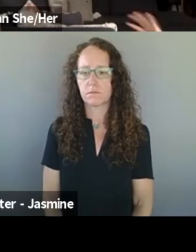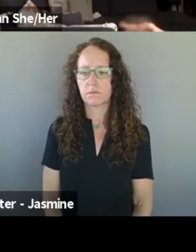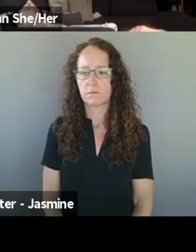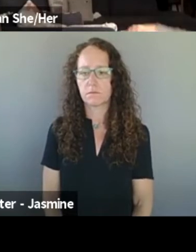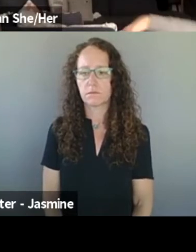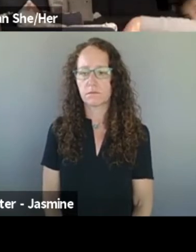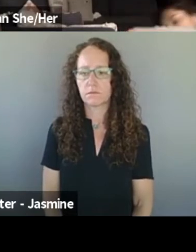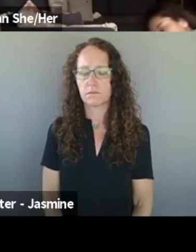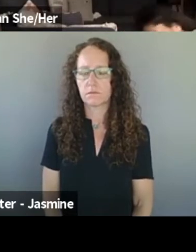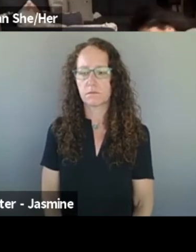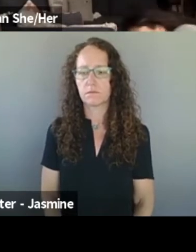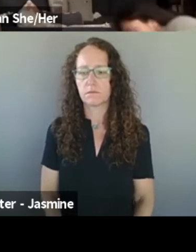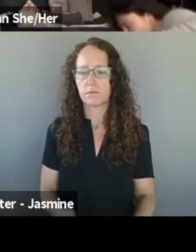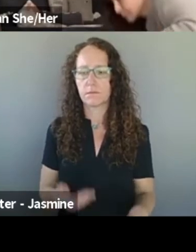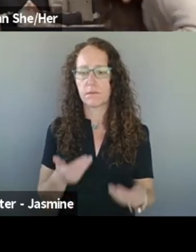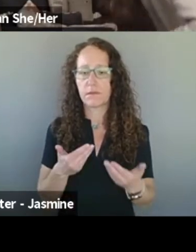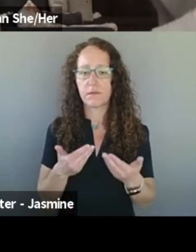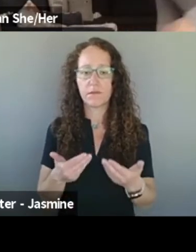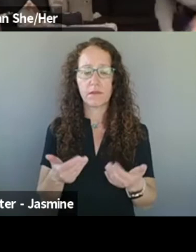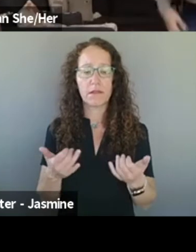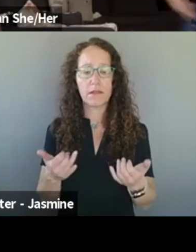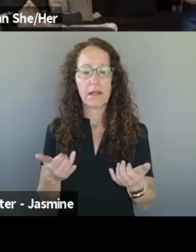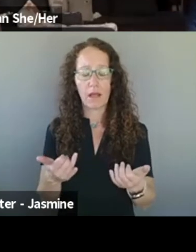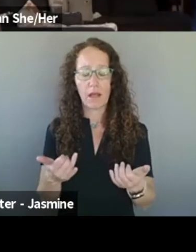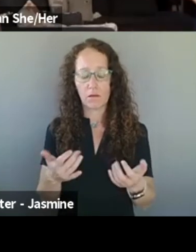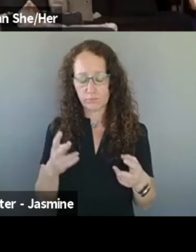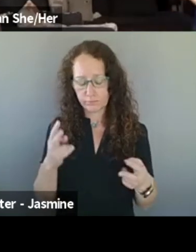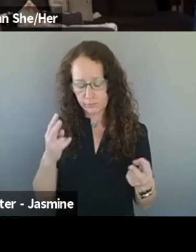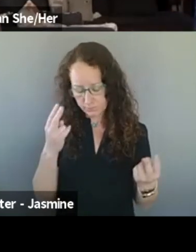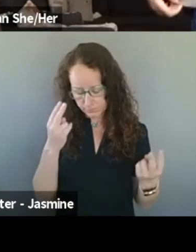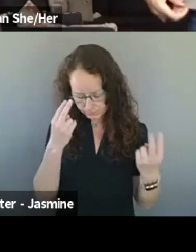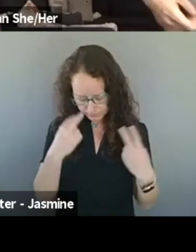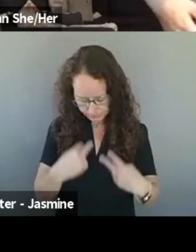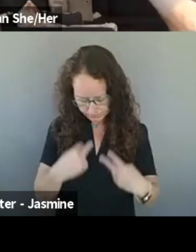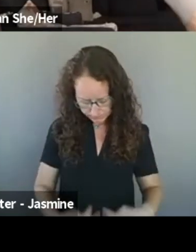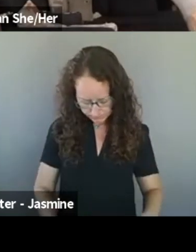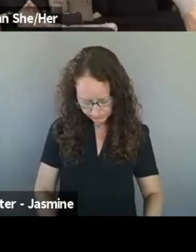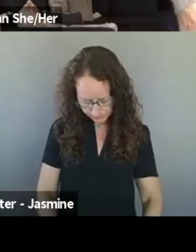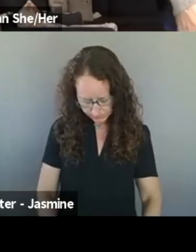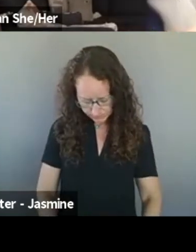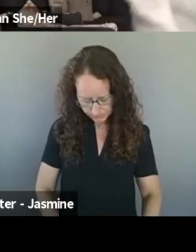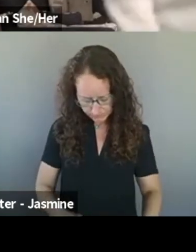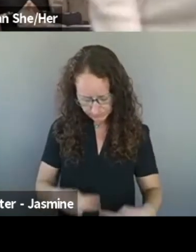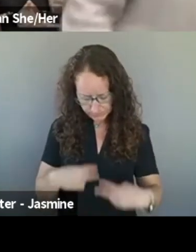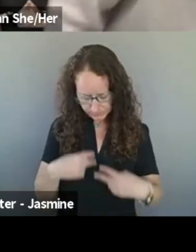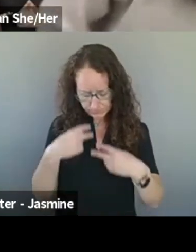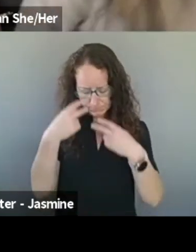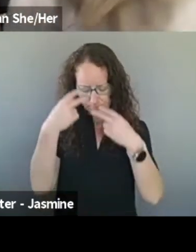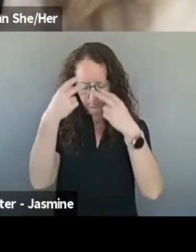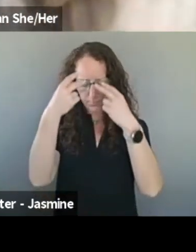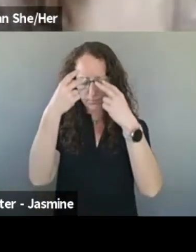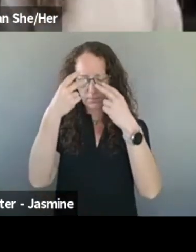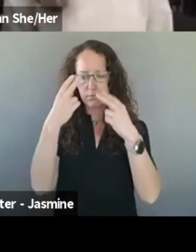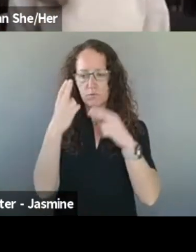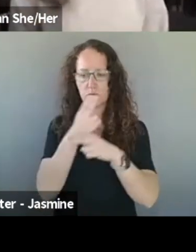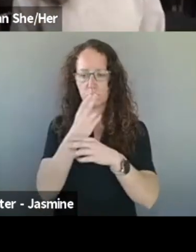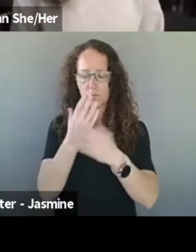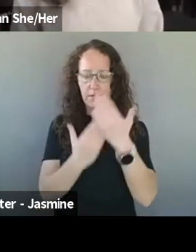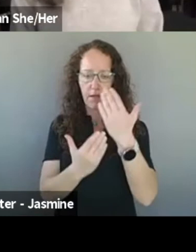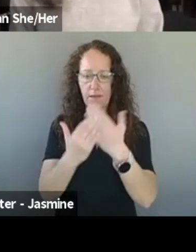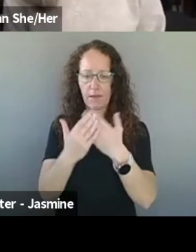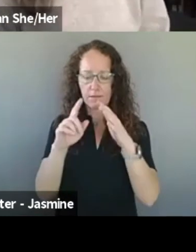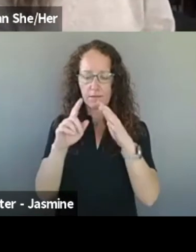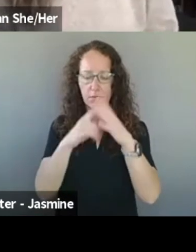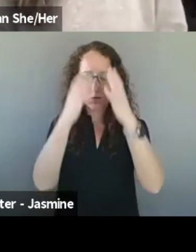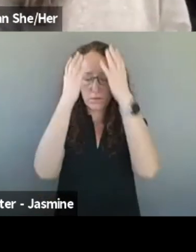I invite you to do a body scan, allowing your hands, if that's possible, to move from the tops of